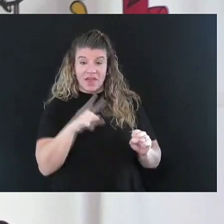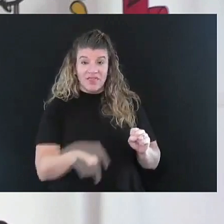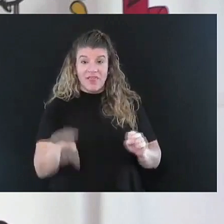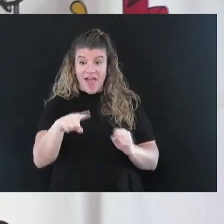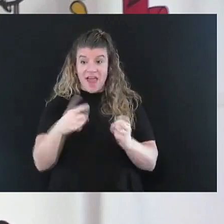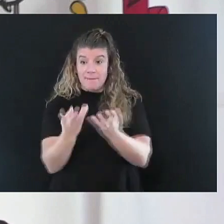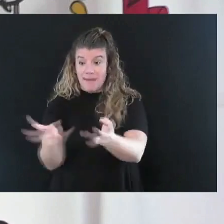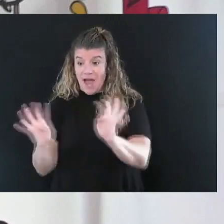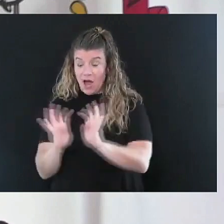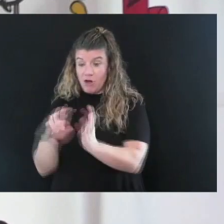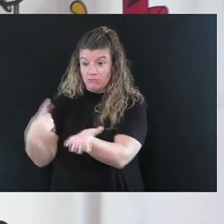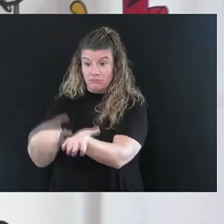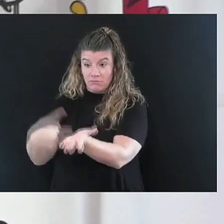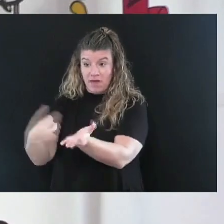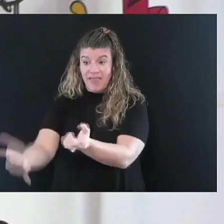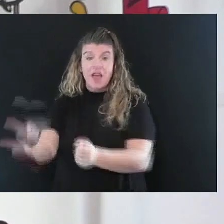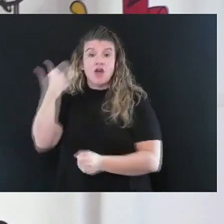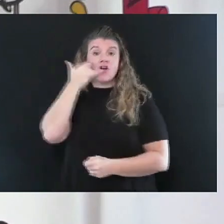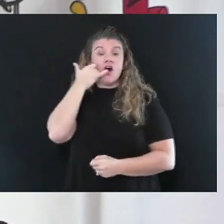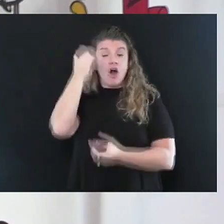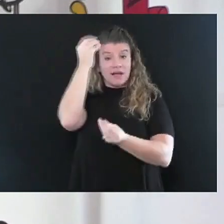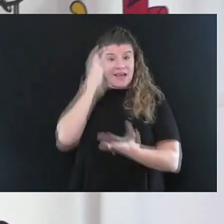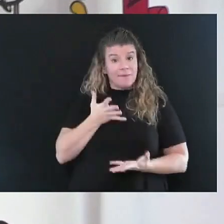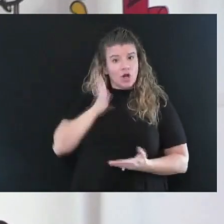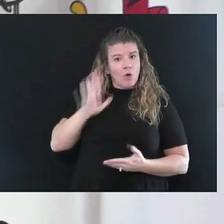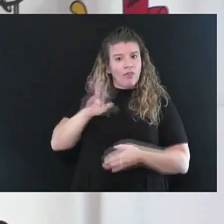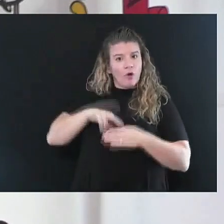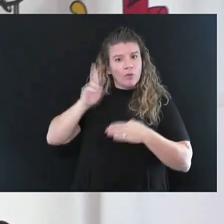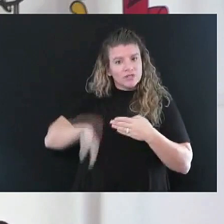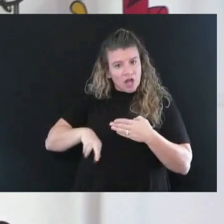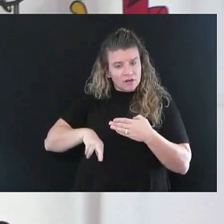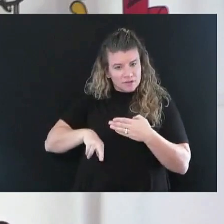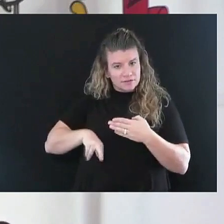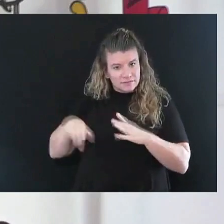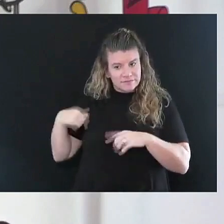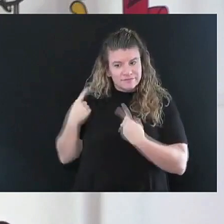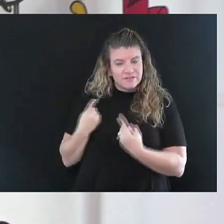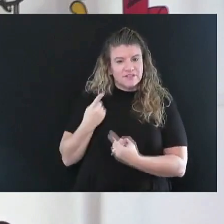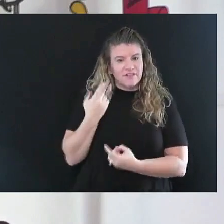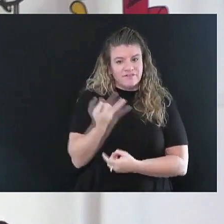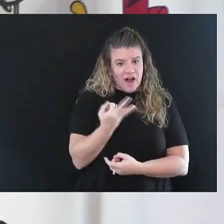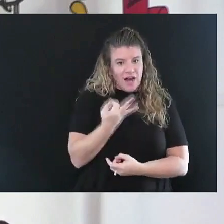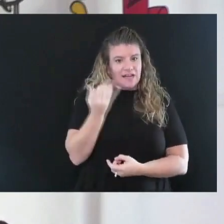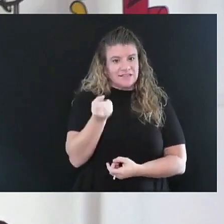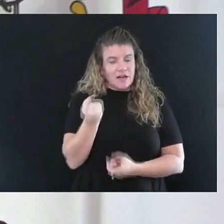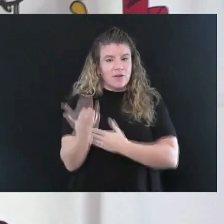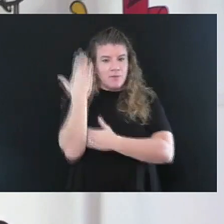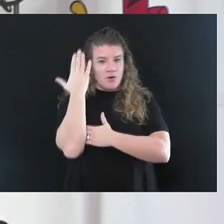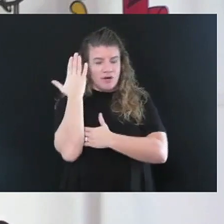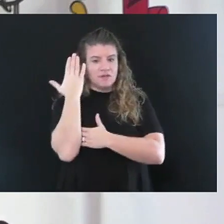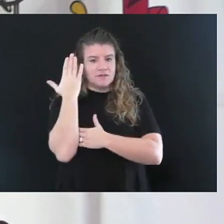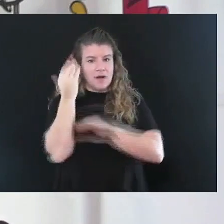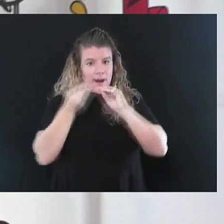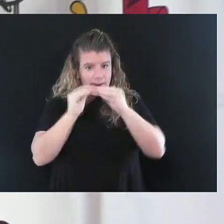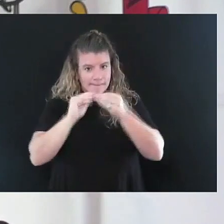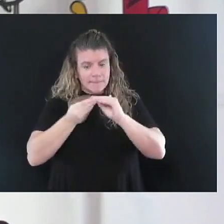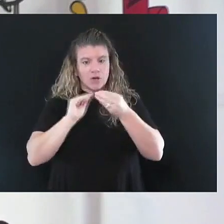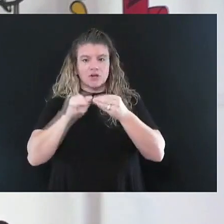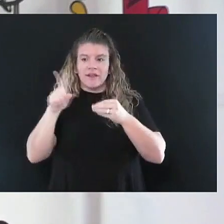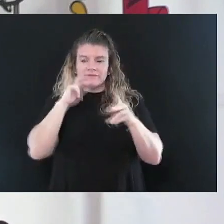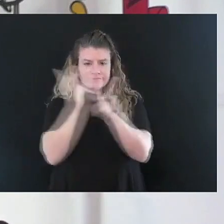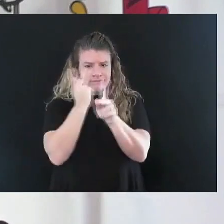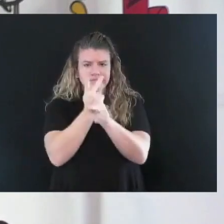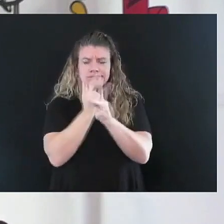call with the results of what they've come up with their Friday and Saturday morning perusing